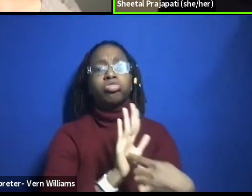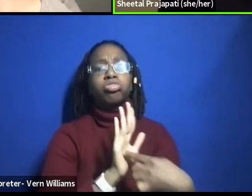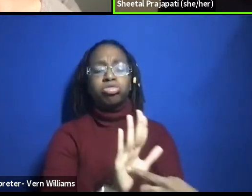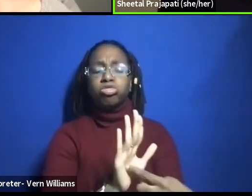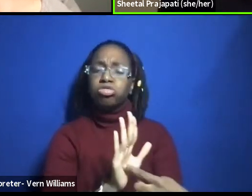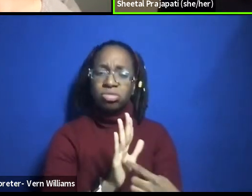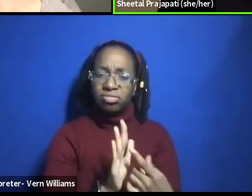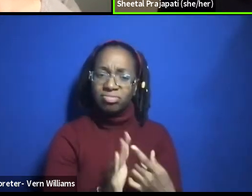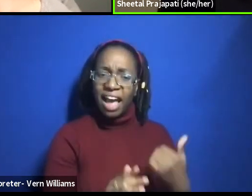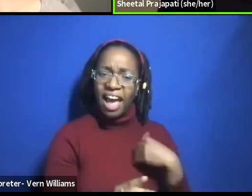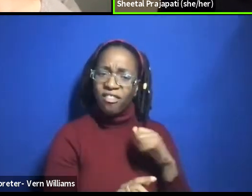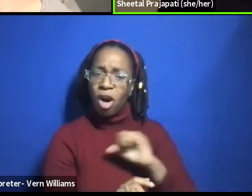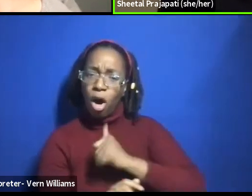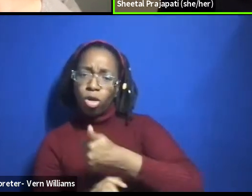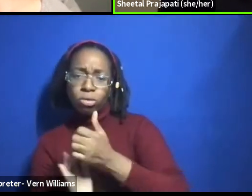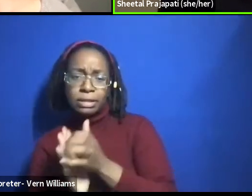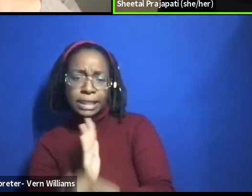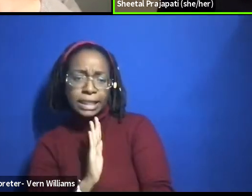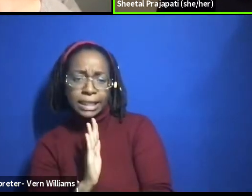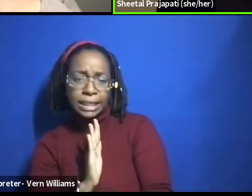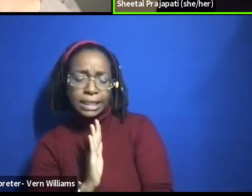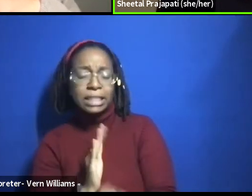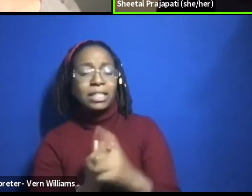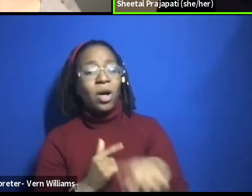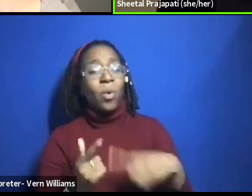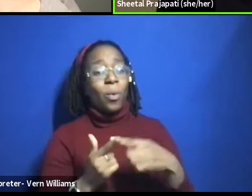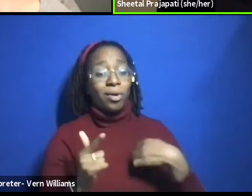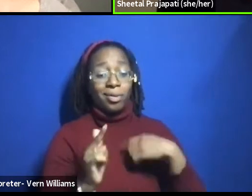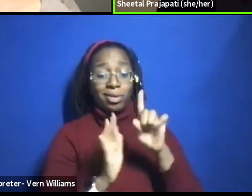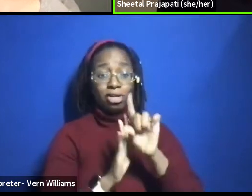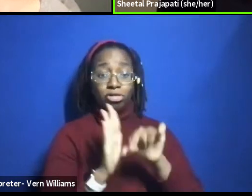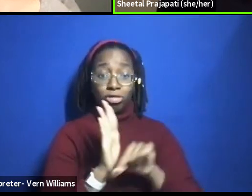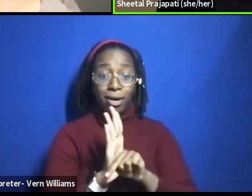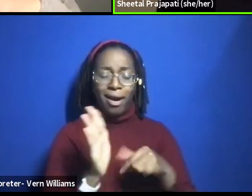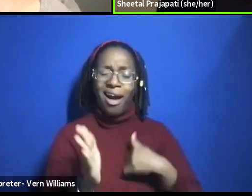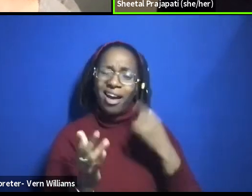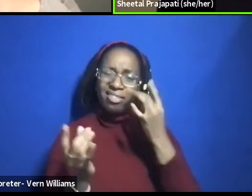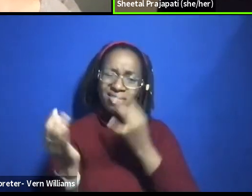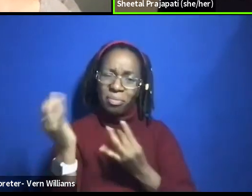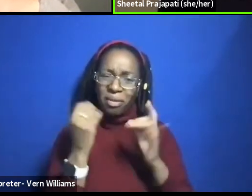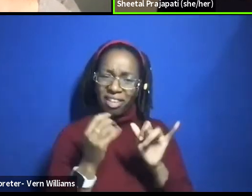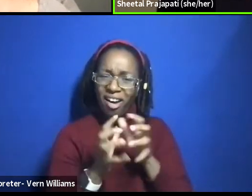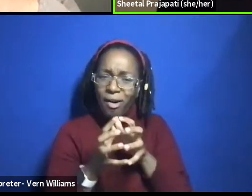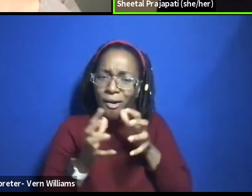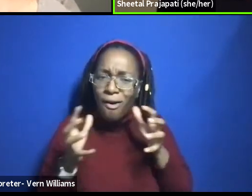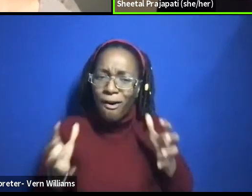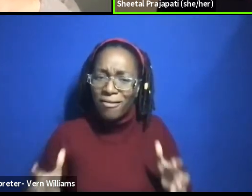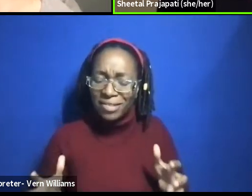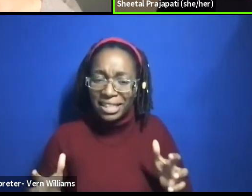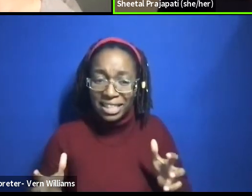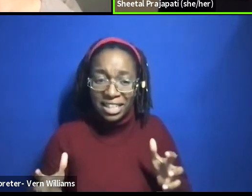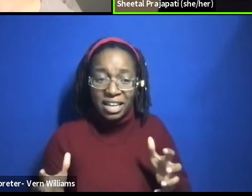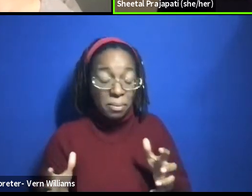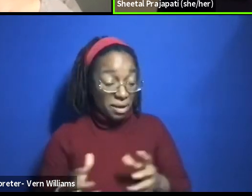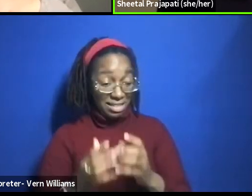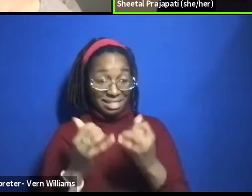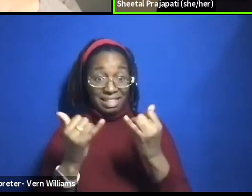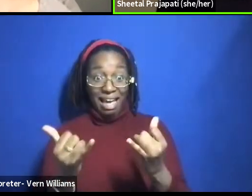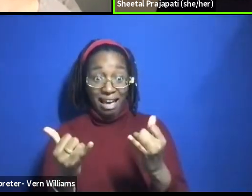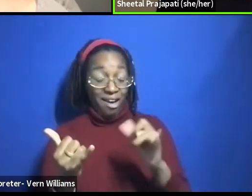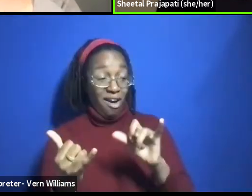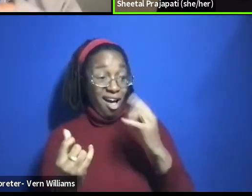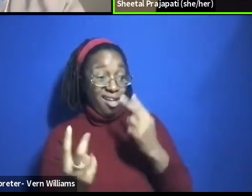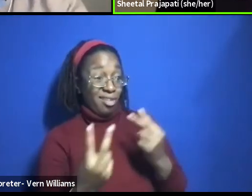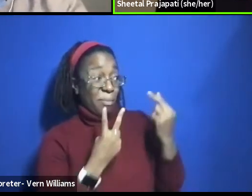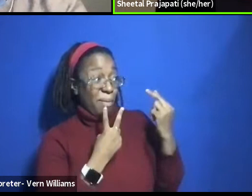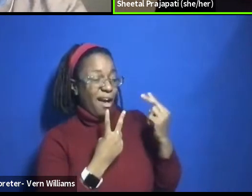that experience in undergraduate a lot. Because I don't know that I would be doing what I'm doing now unless I had